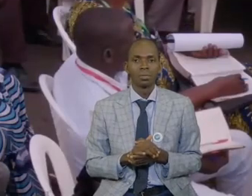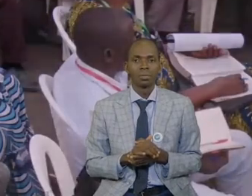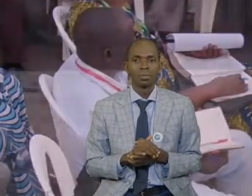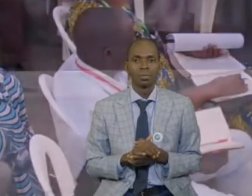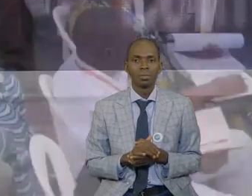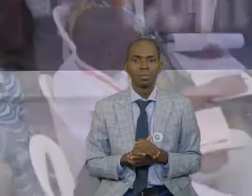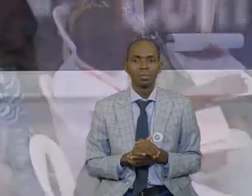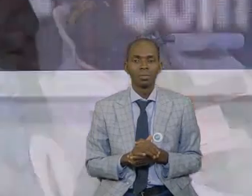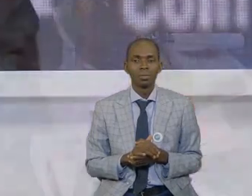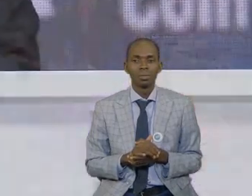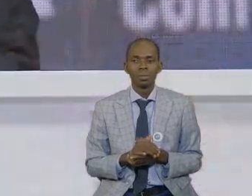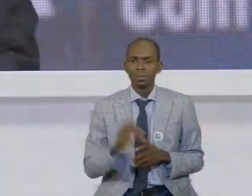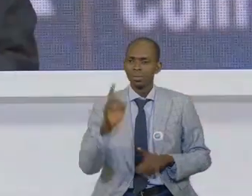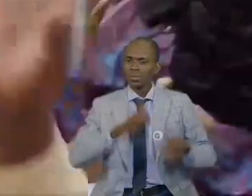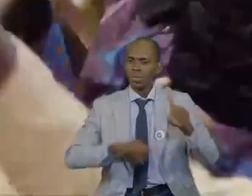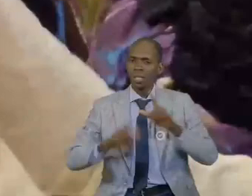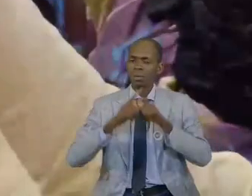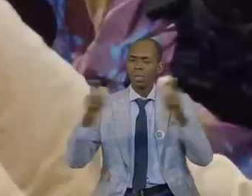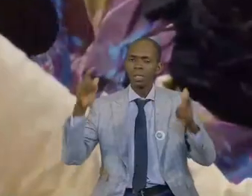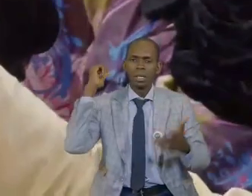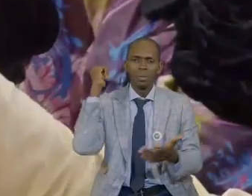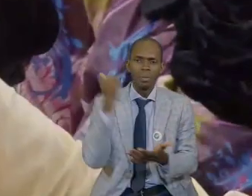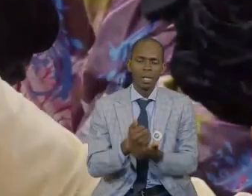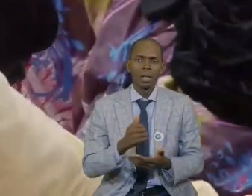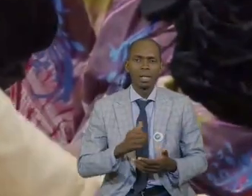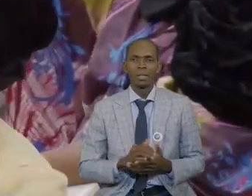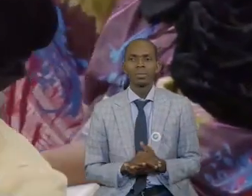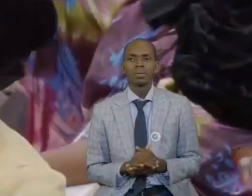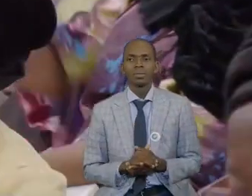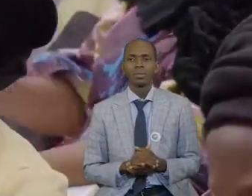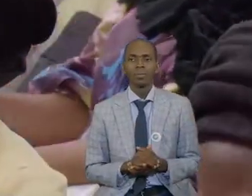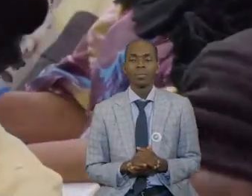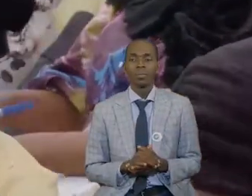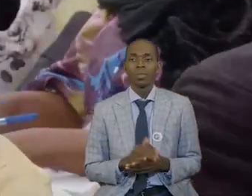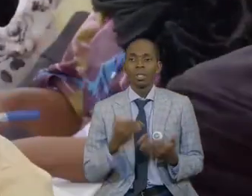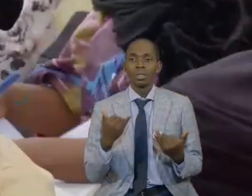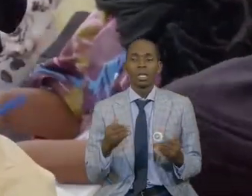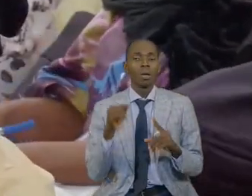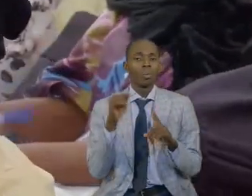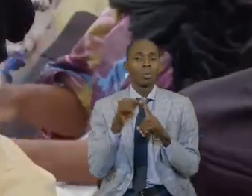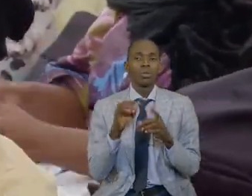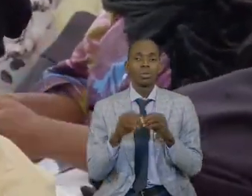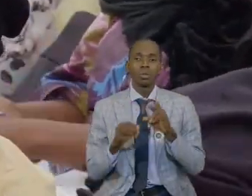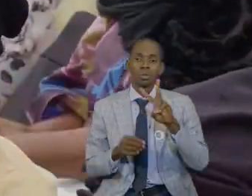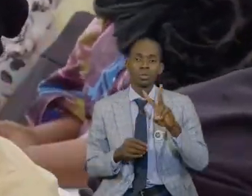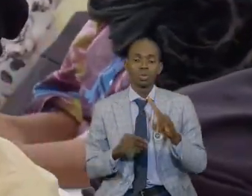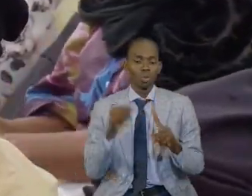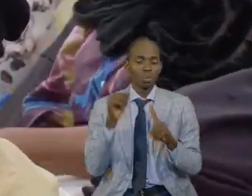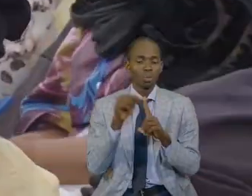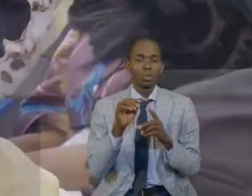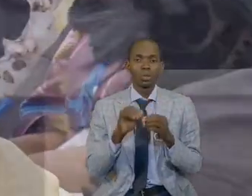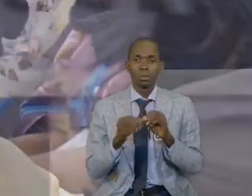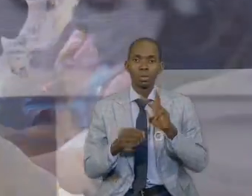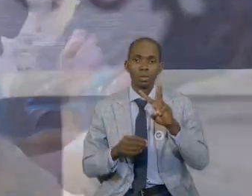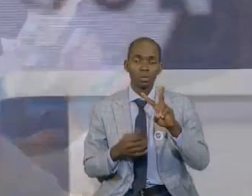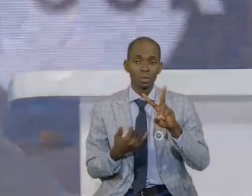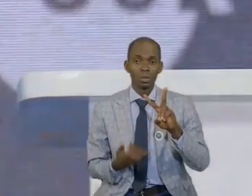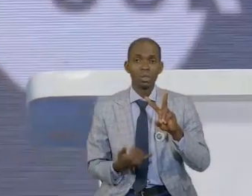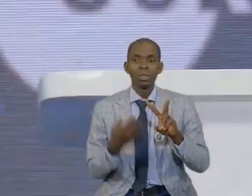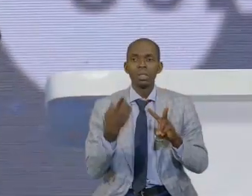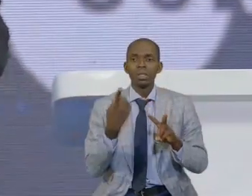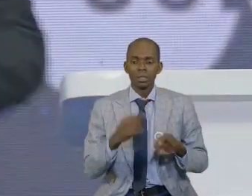Can I have a good amen? Look at point number two here. Point number two, the